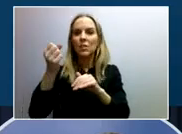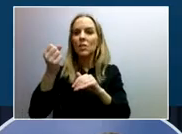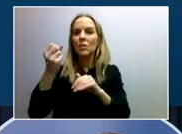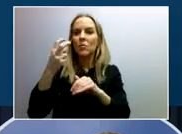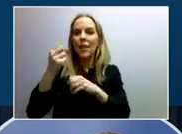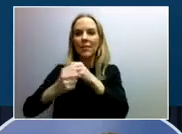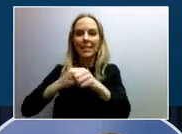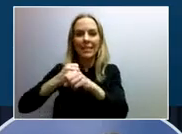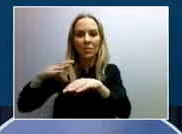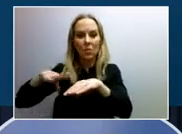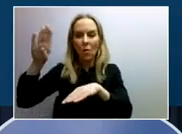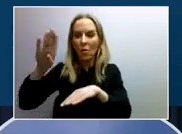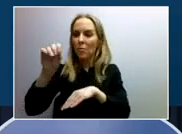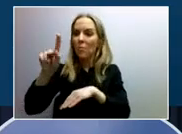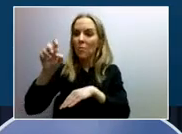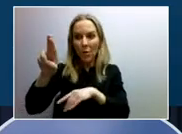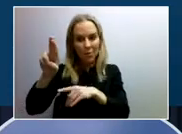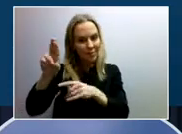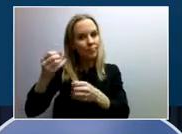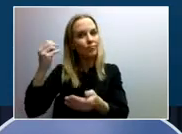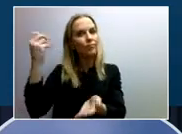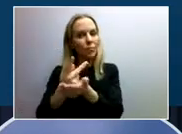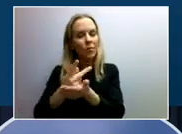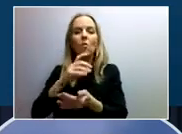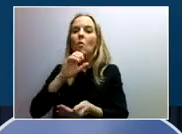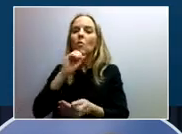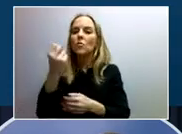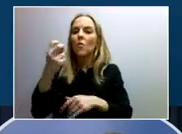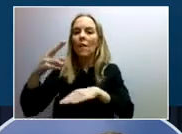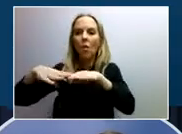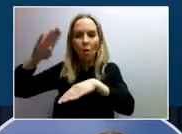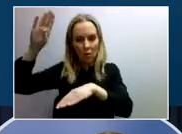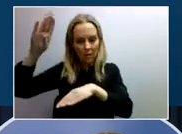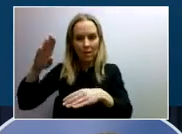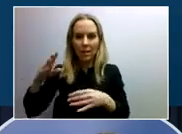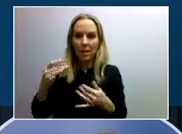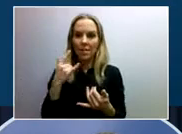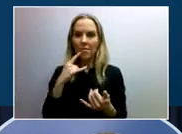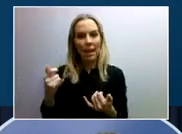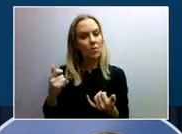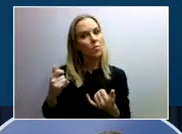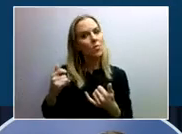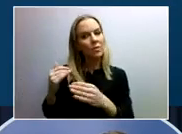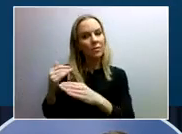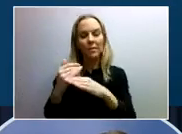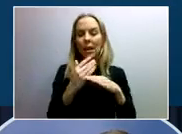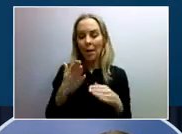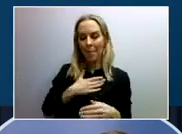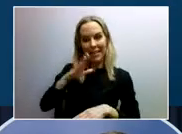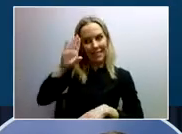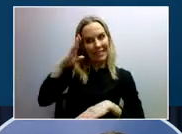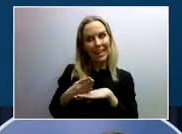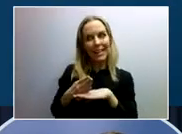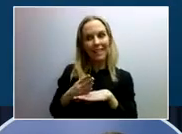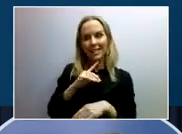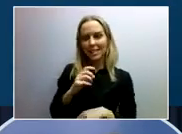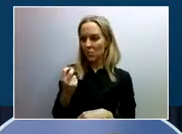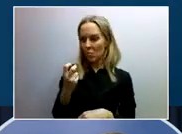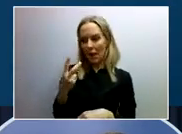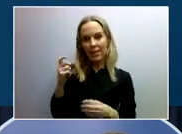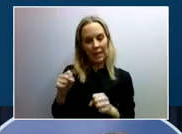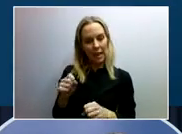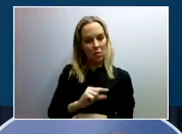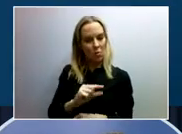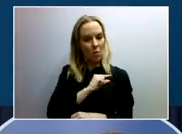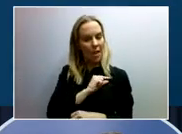deal given waning immunity. I have a son who is 12. He is going to be qualified for a booster. I love